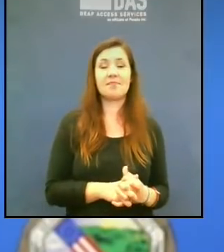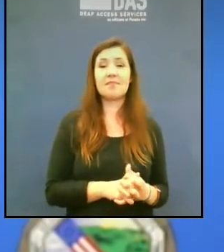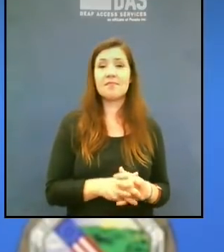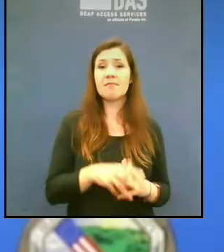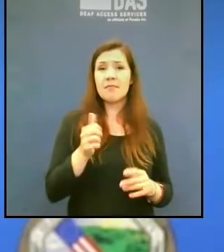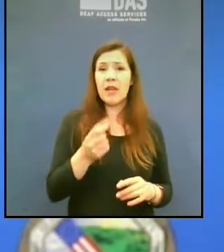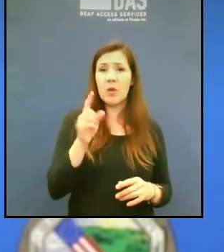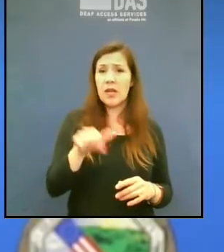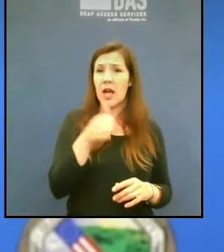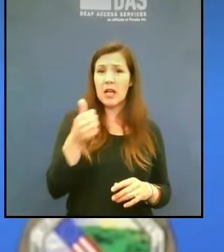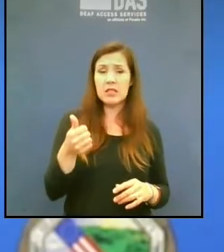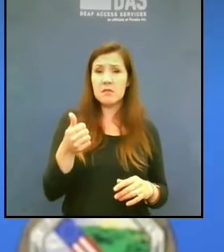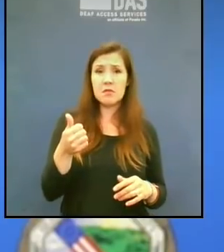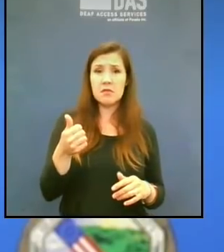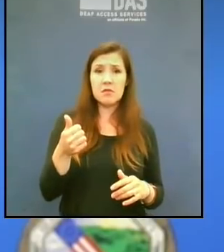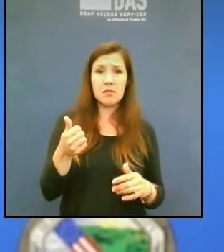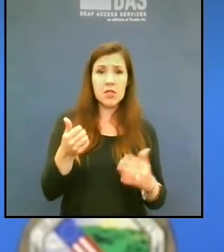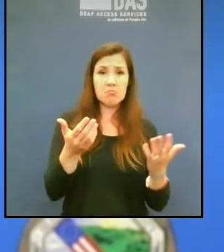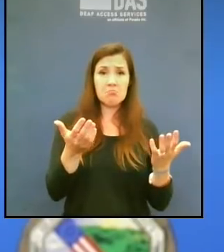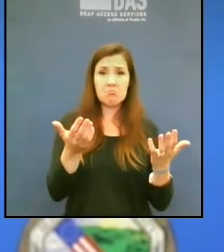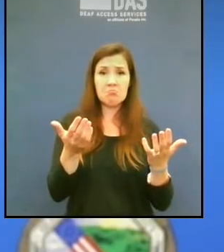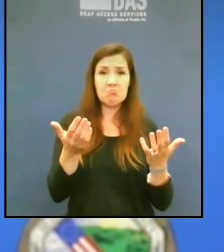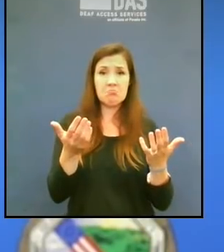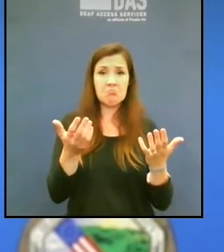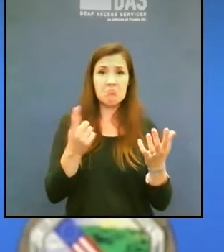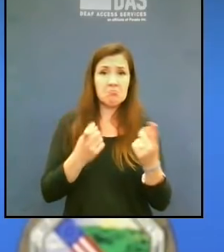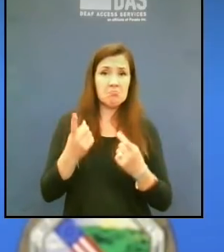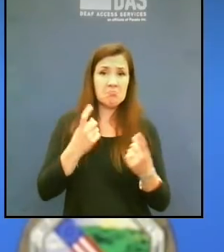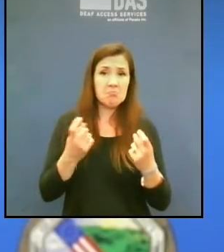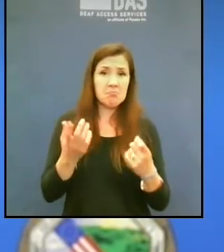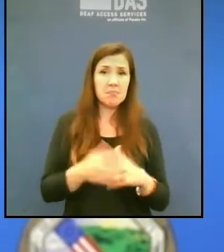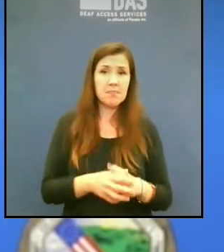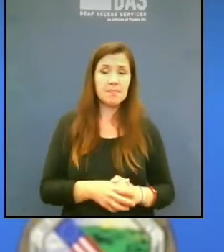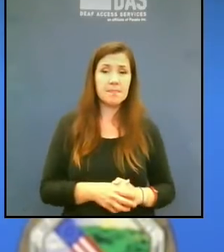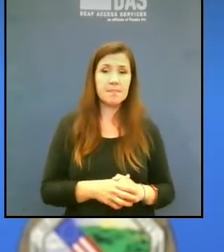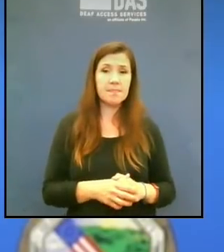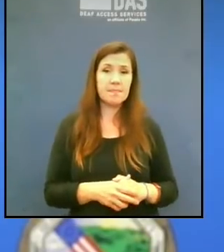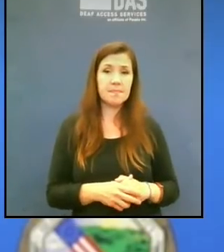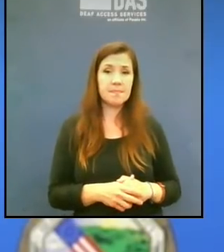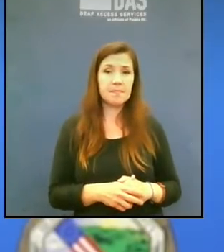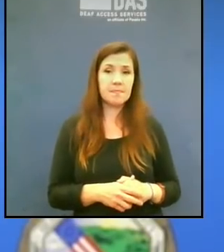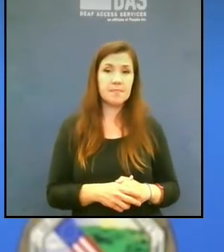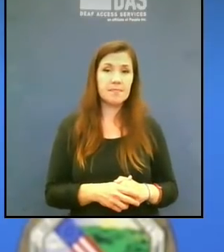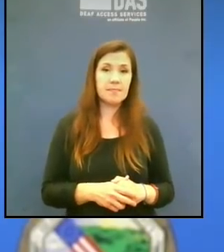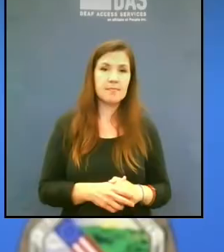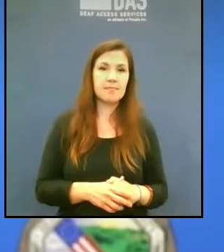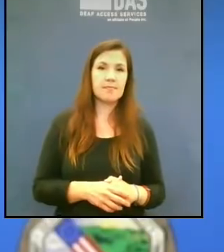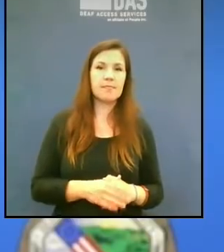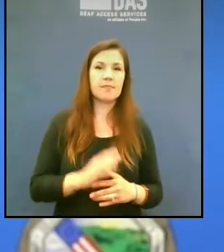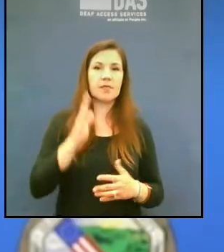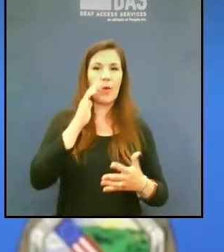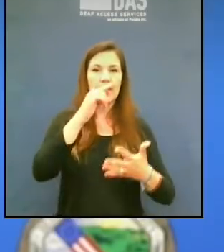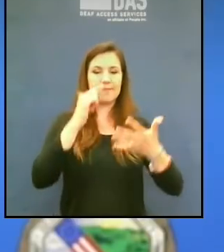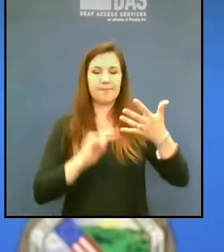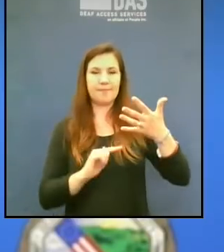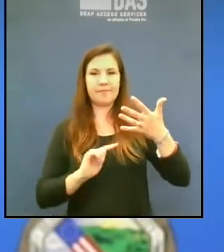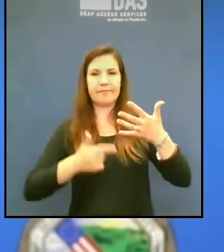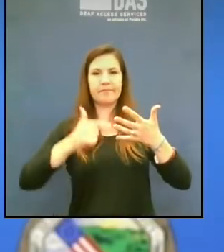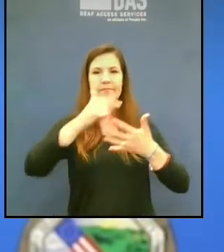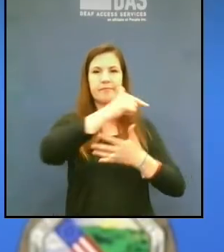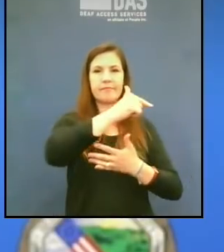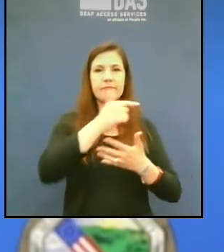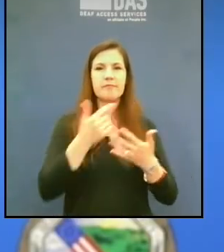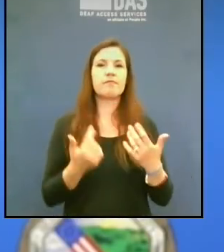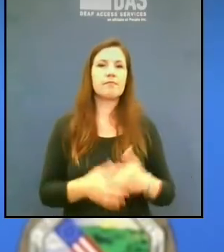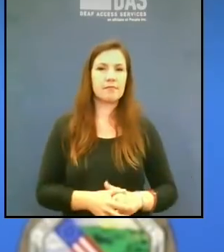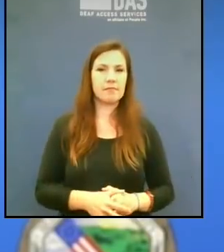Anyone else I did not call who may be on maybe on? If not, we'll go back to the bottom and just ask one more question